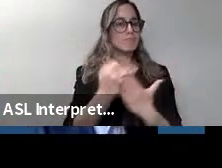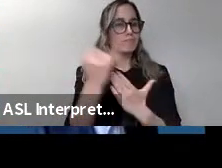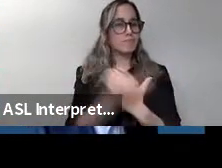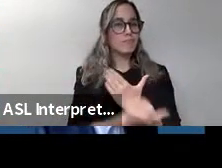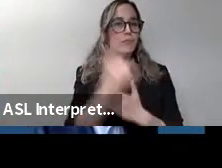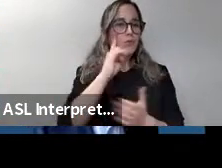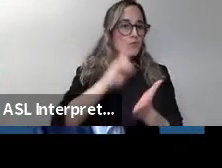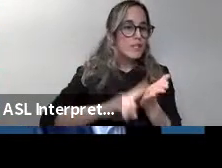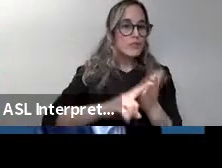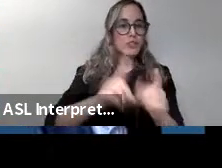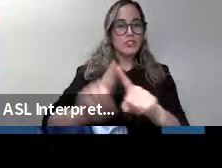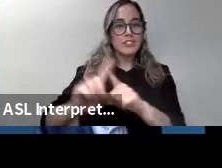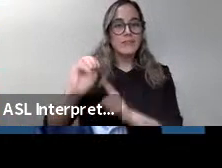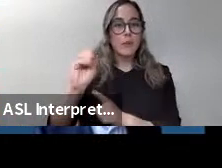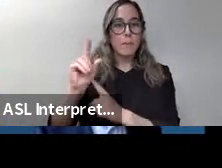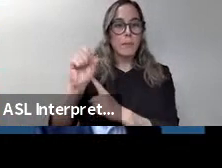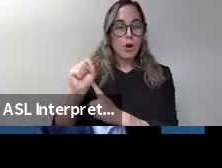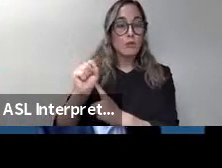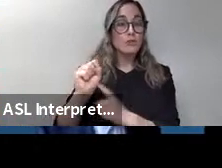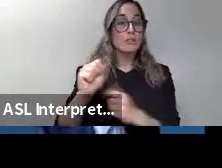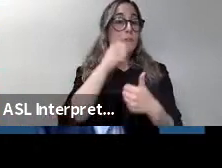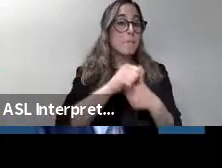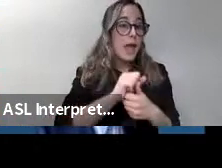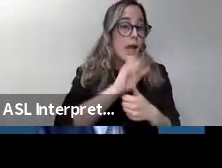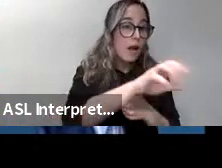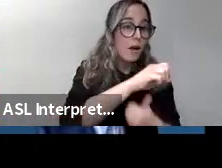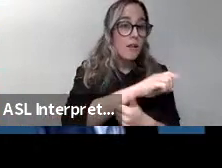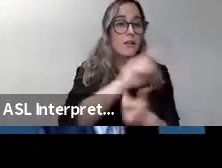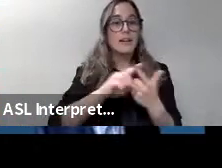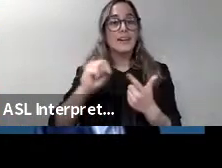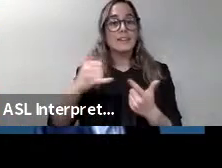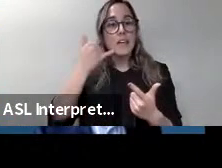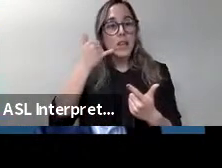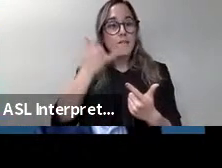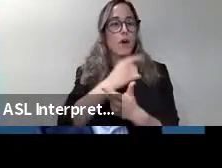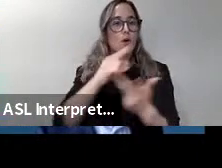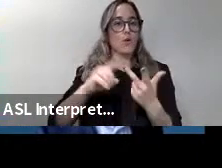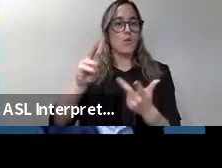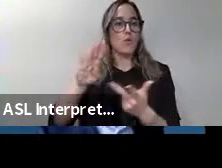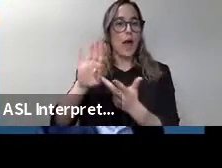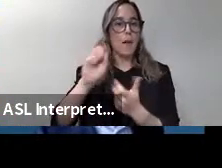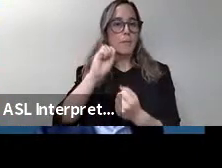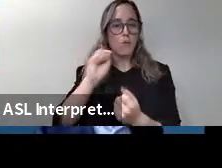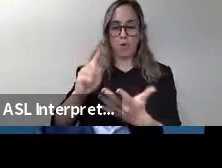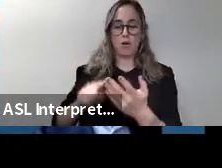by delivering the survey by mail, telephone, web, and in person. A